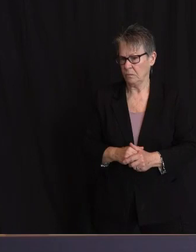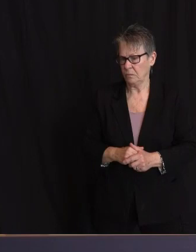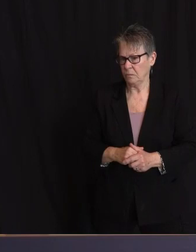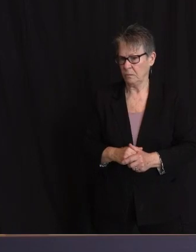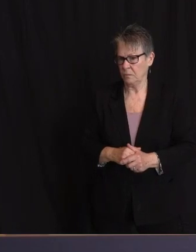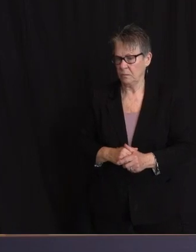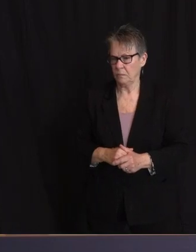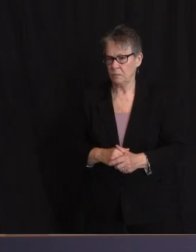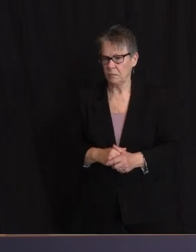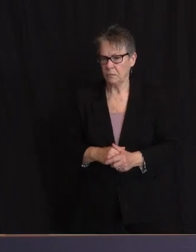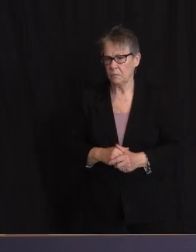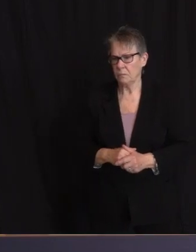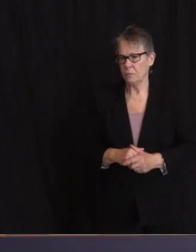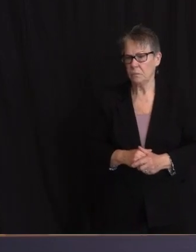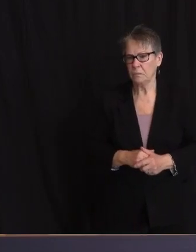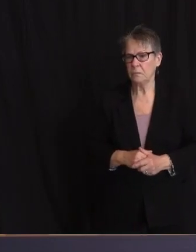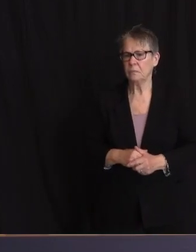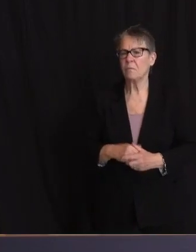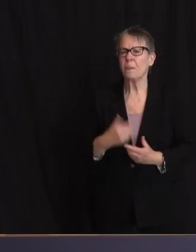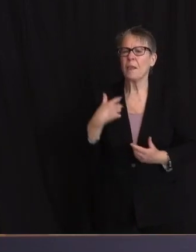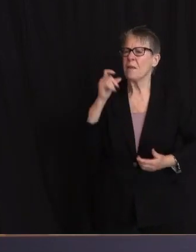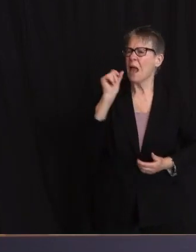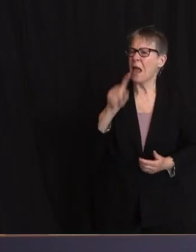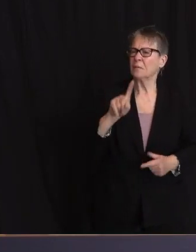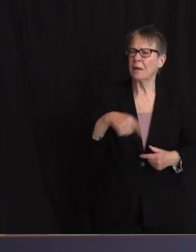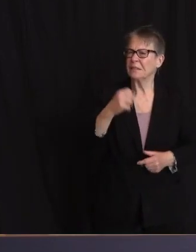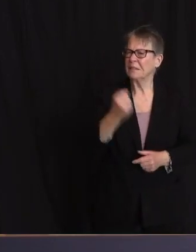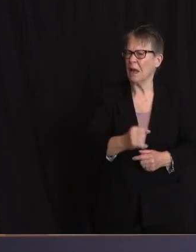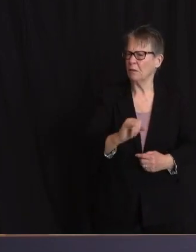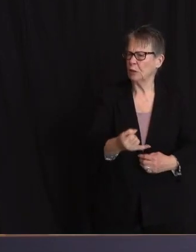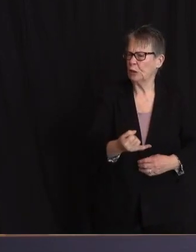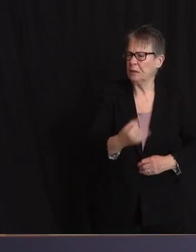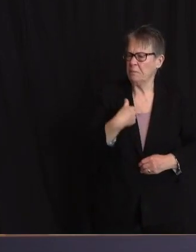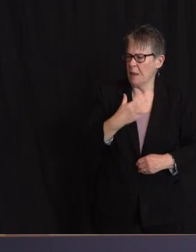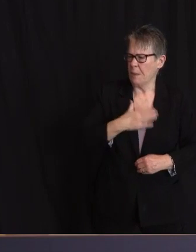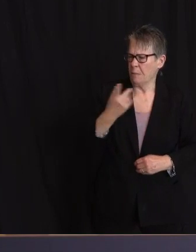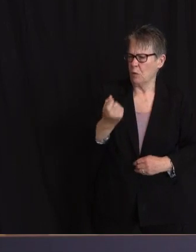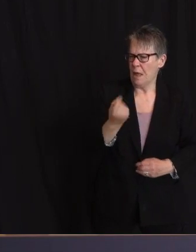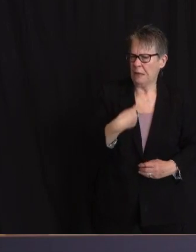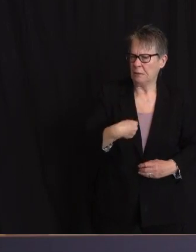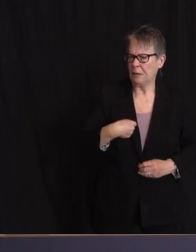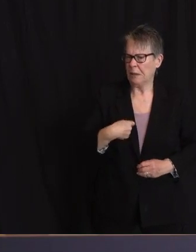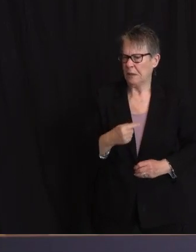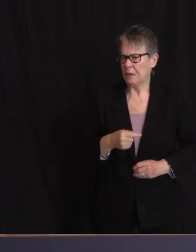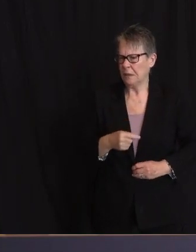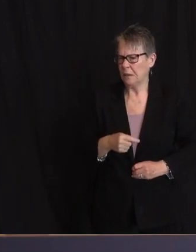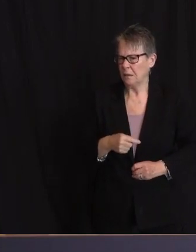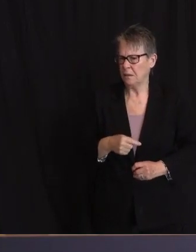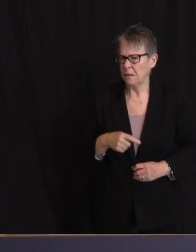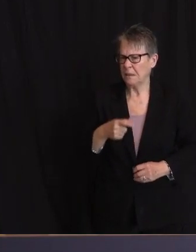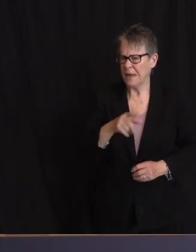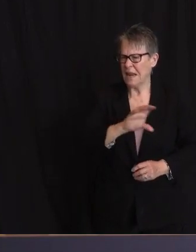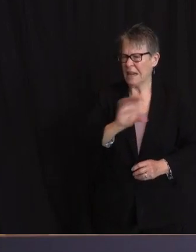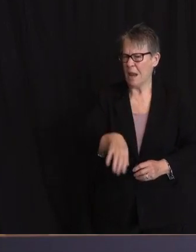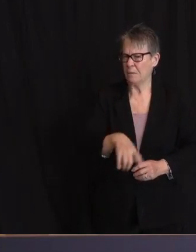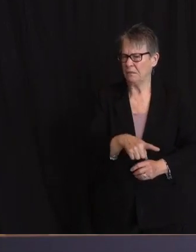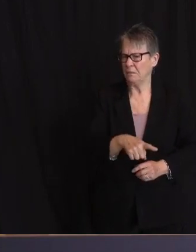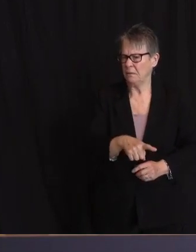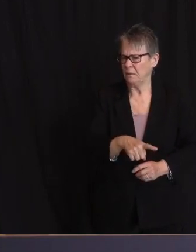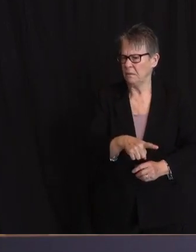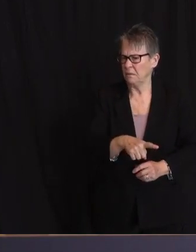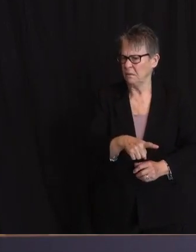South Jersey. It was specific to Camden because of a Philadelphia Inquirer story that got a lot of